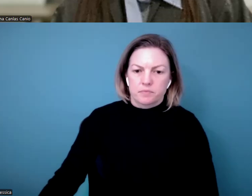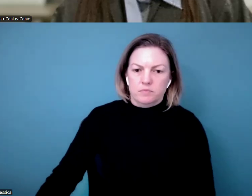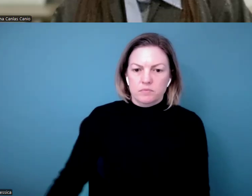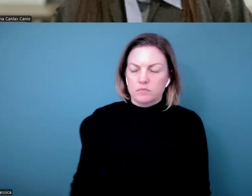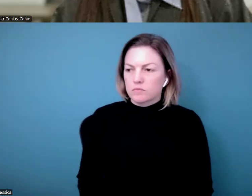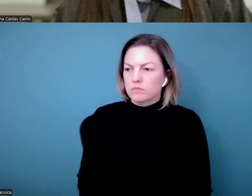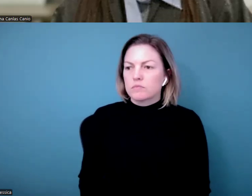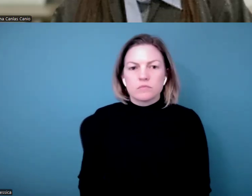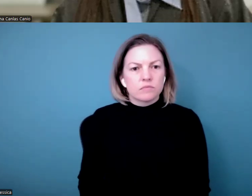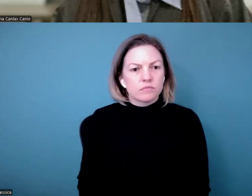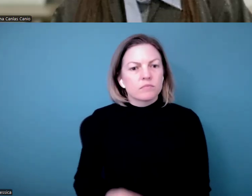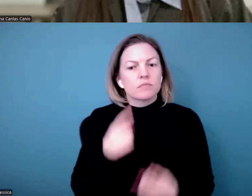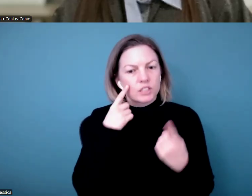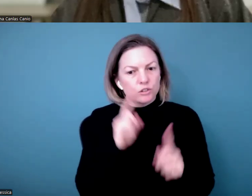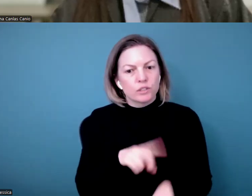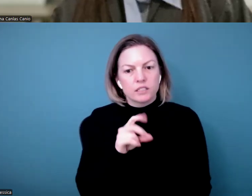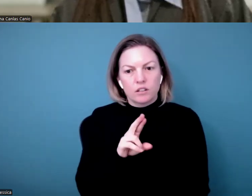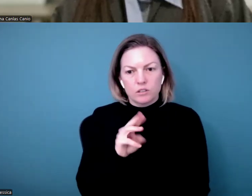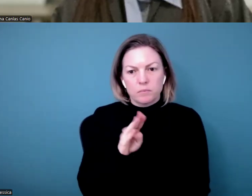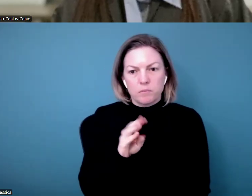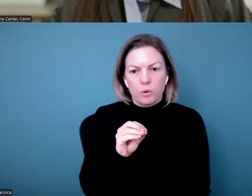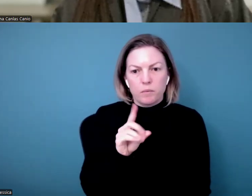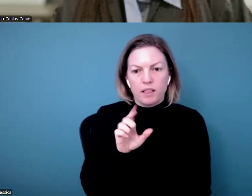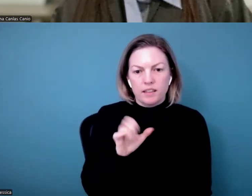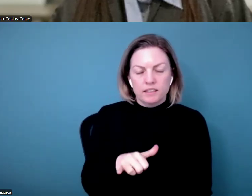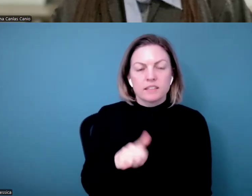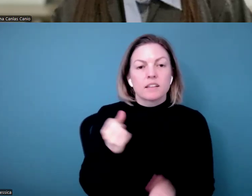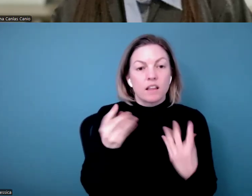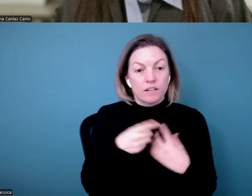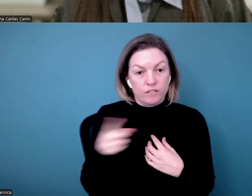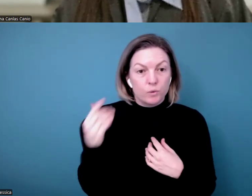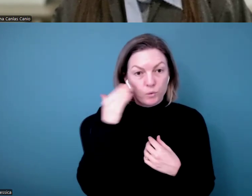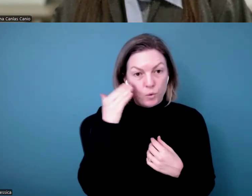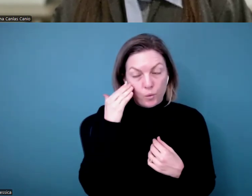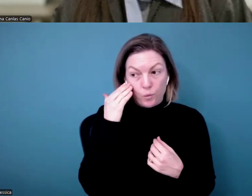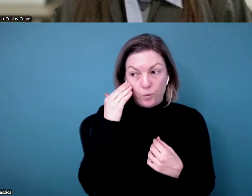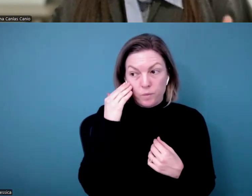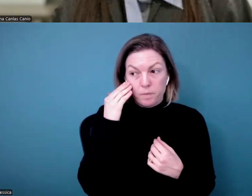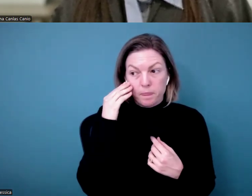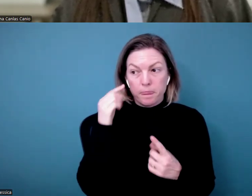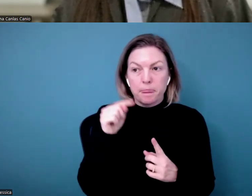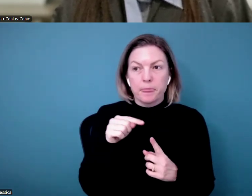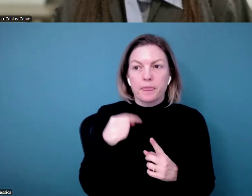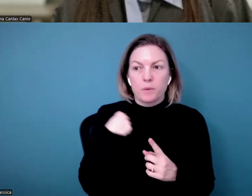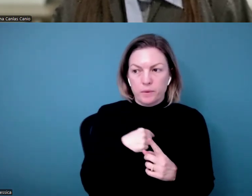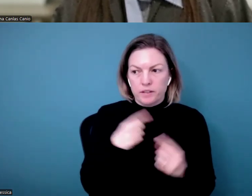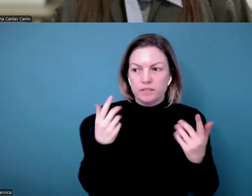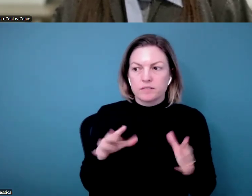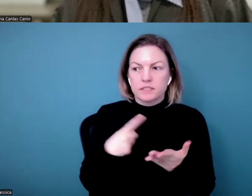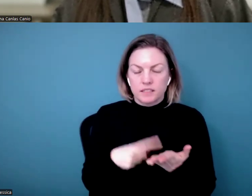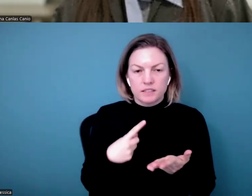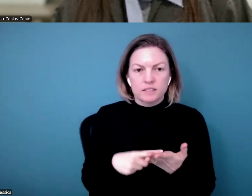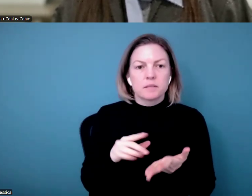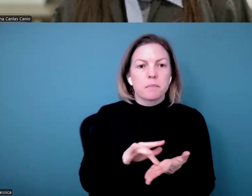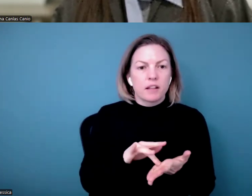I agree, Dr. Mobley. As a lot of you know, this is something we discuss in our medical